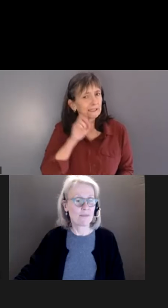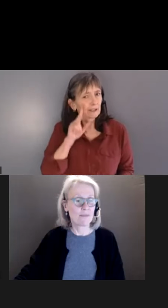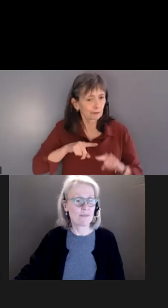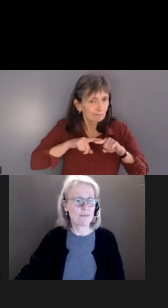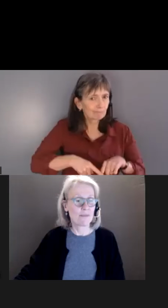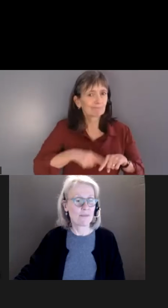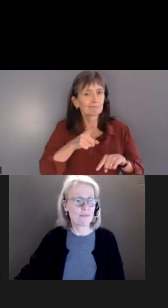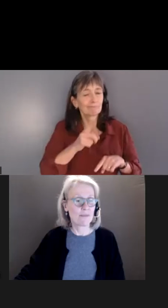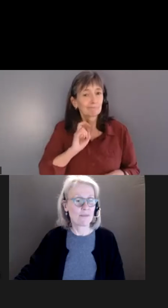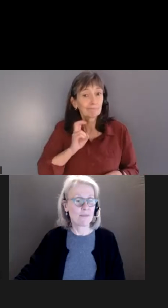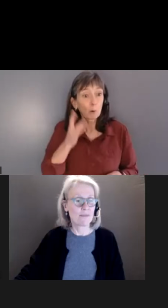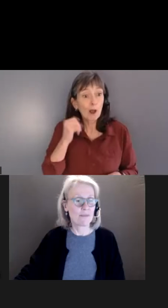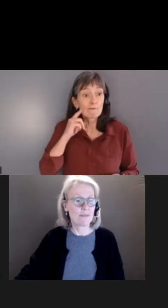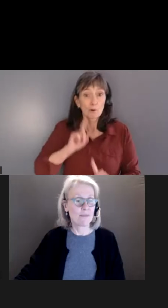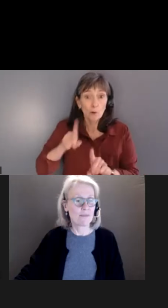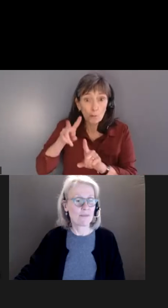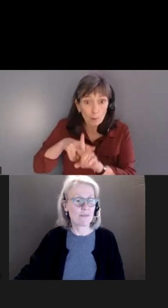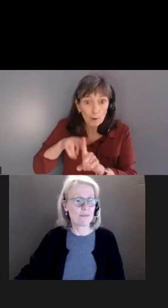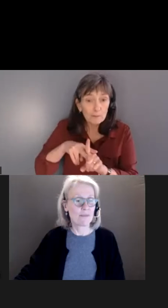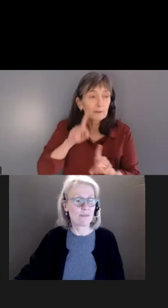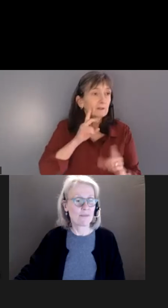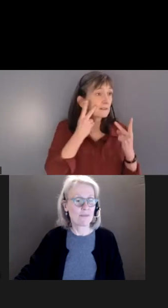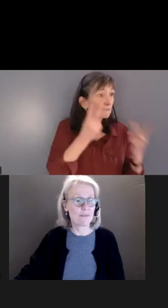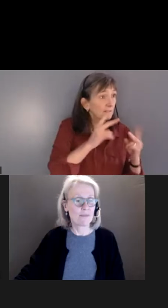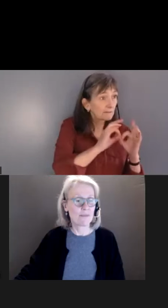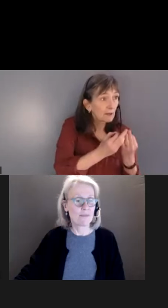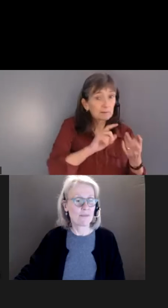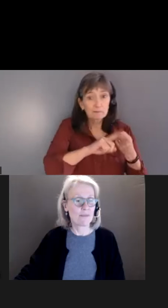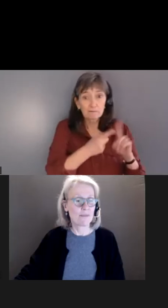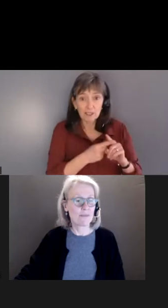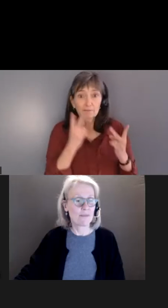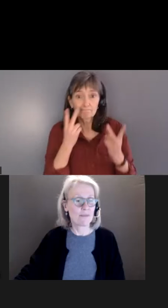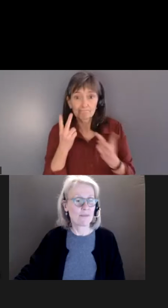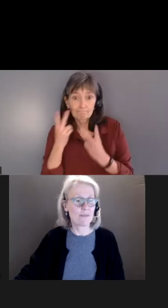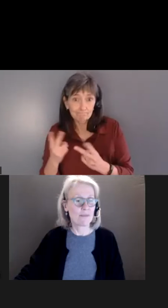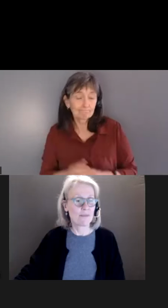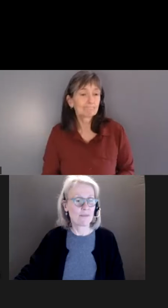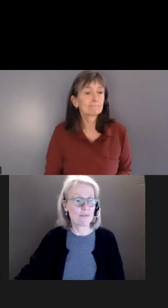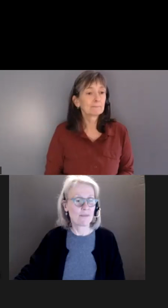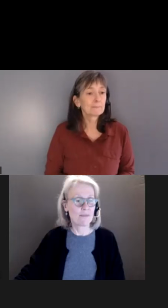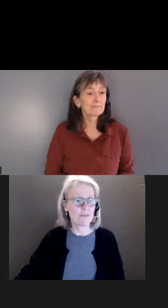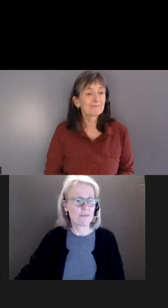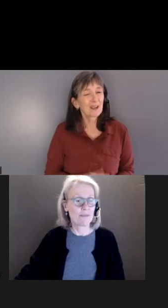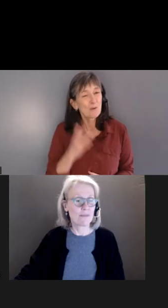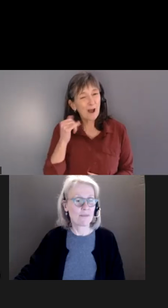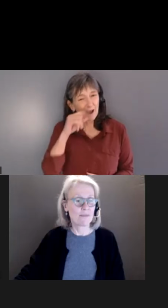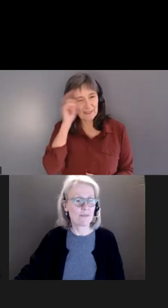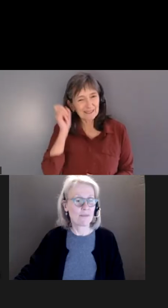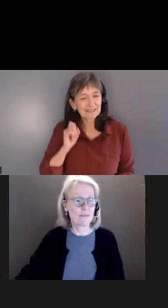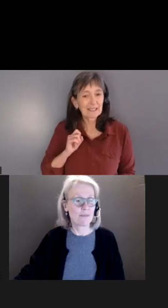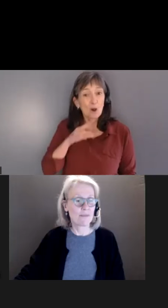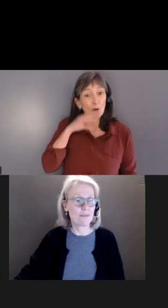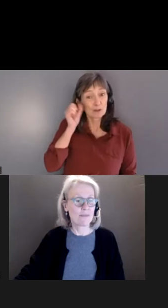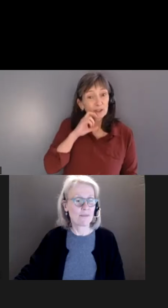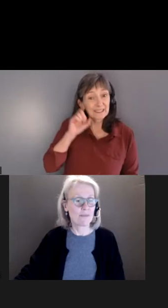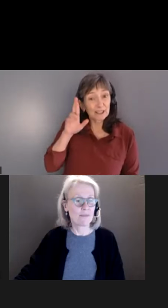commonly for reaching appointments and visiting with family and friends. And because the average older person stops driving about 10 years before they